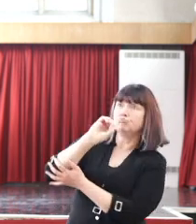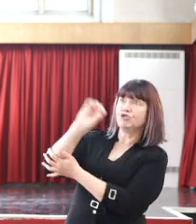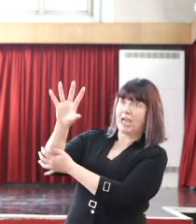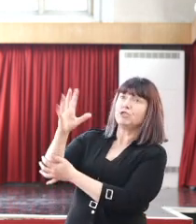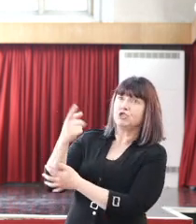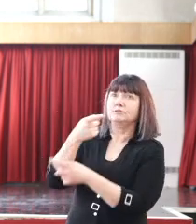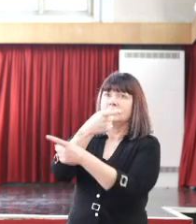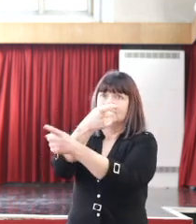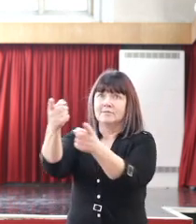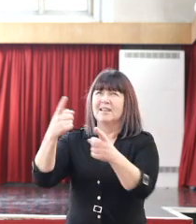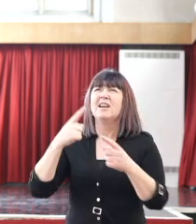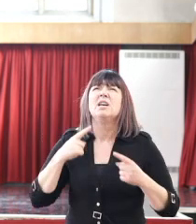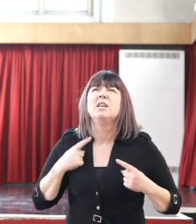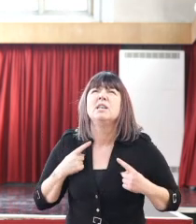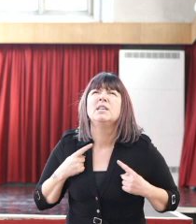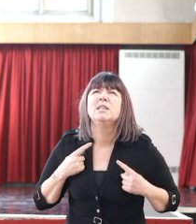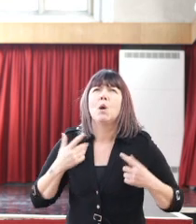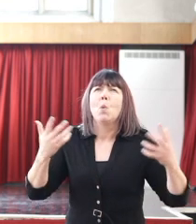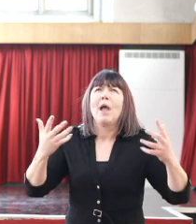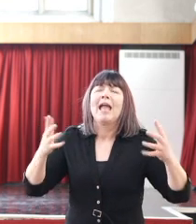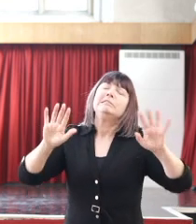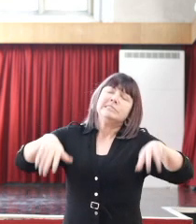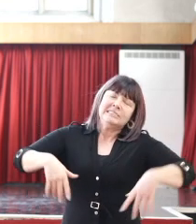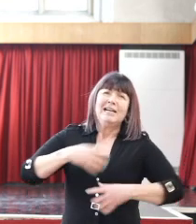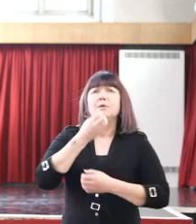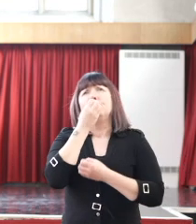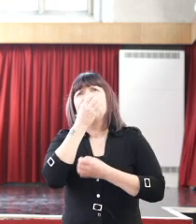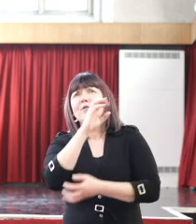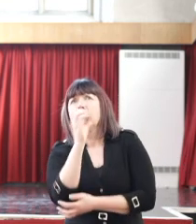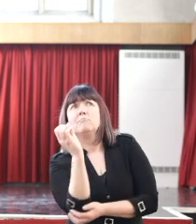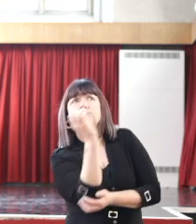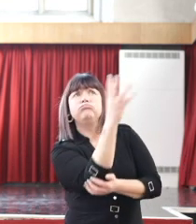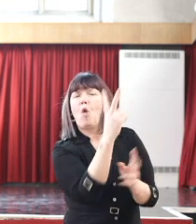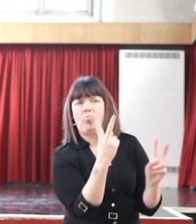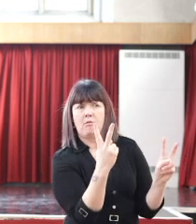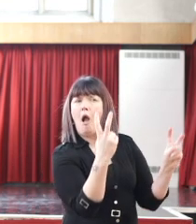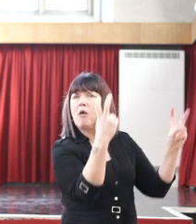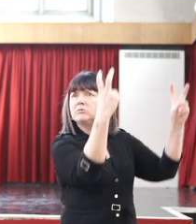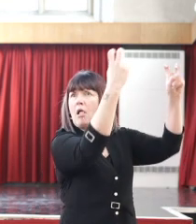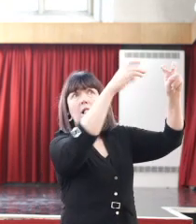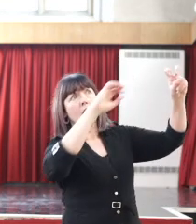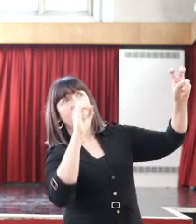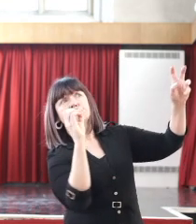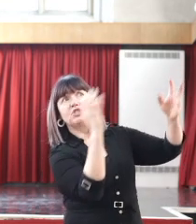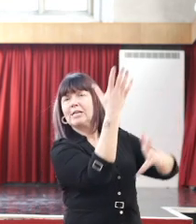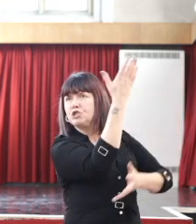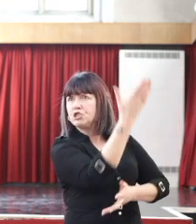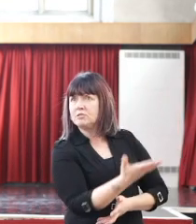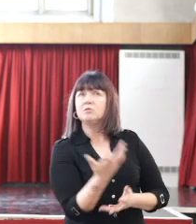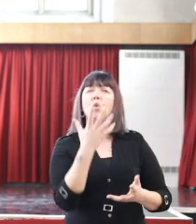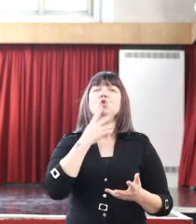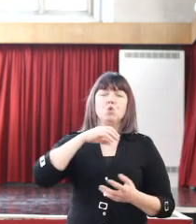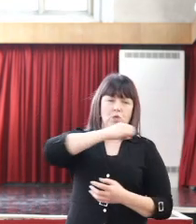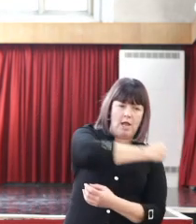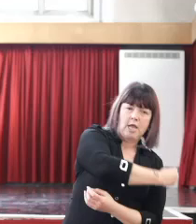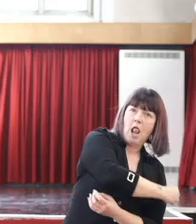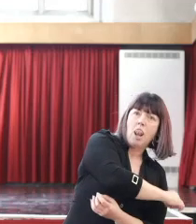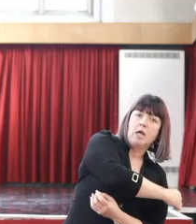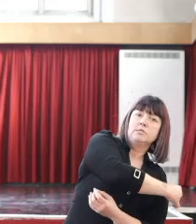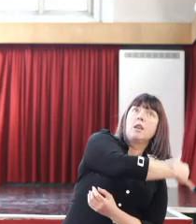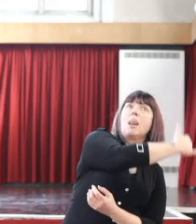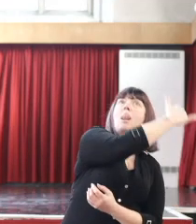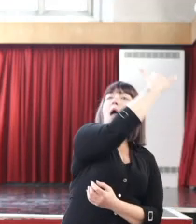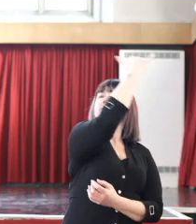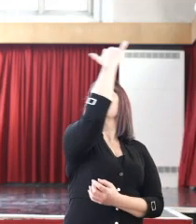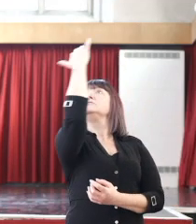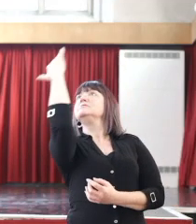anyway. It's a beautiful projection there of us onto the castle. There's people walking through the Tunnel of Light. We have the